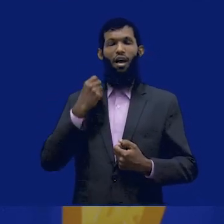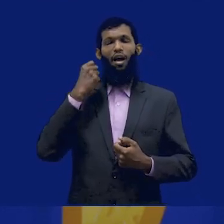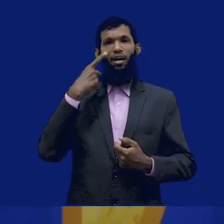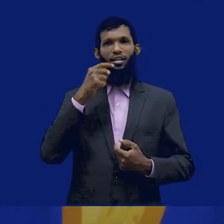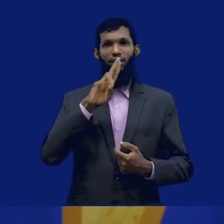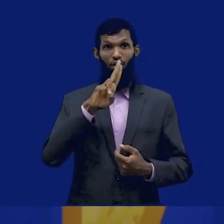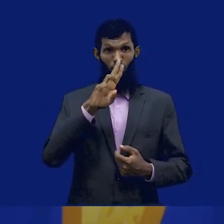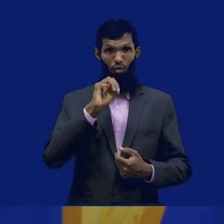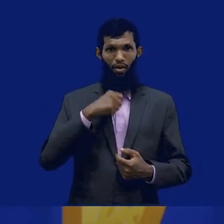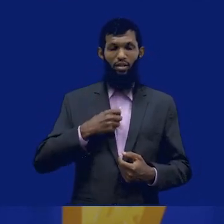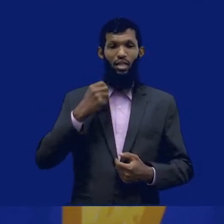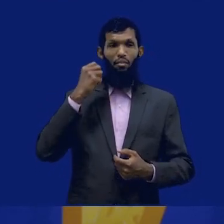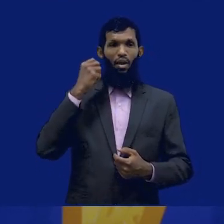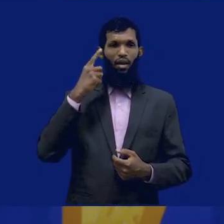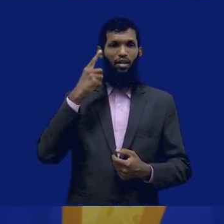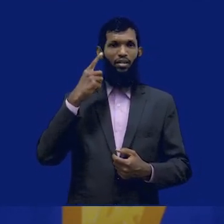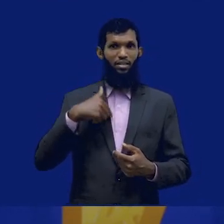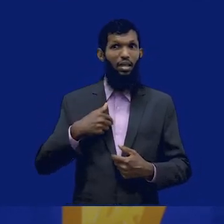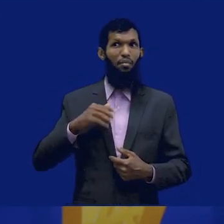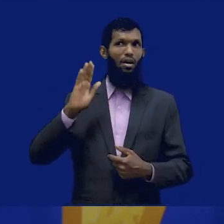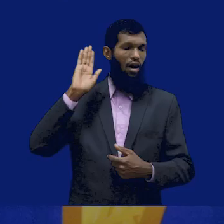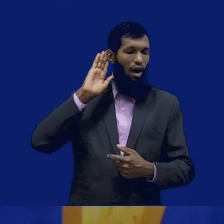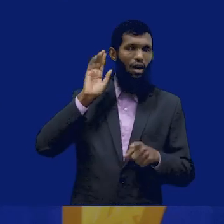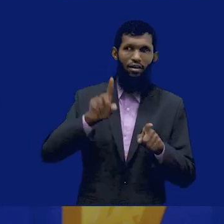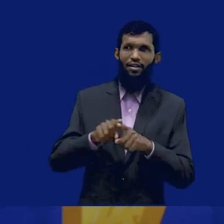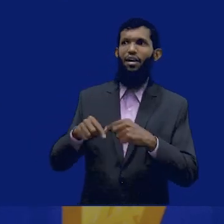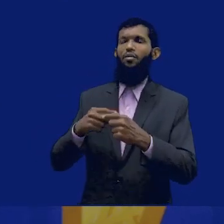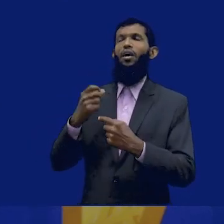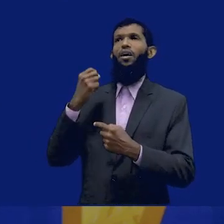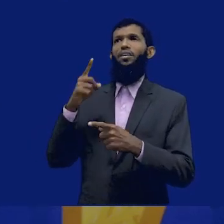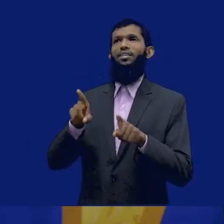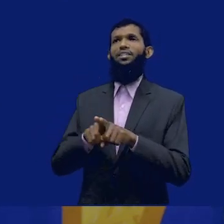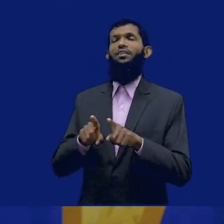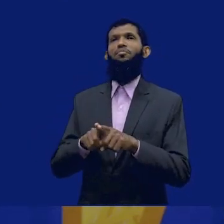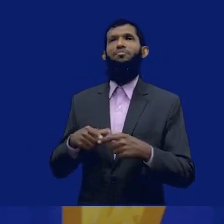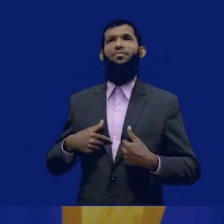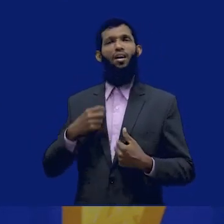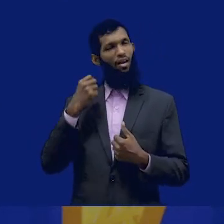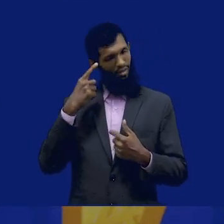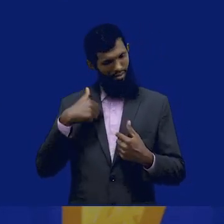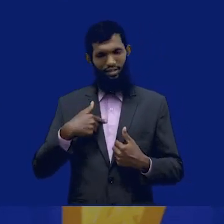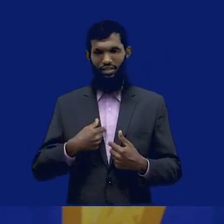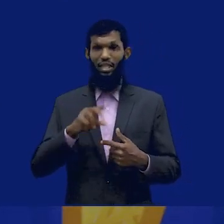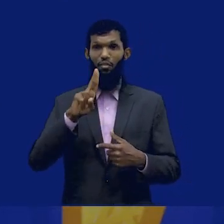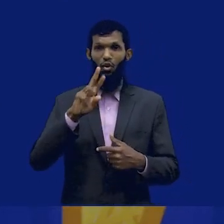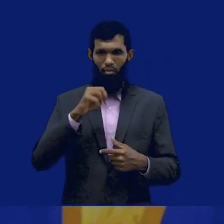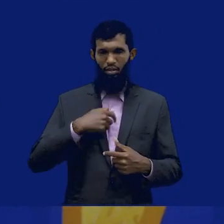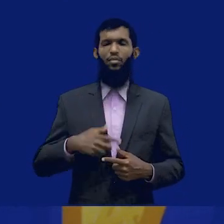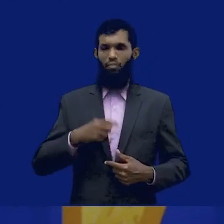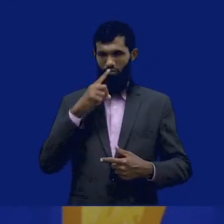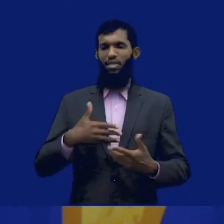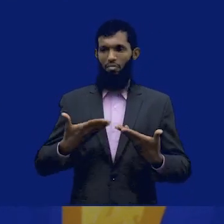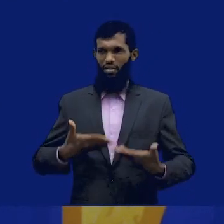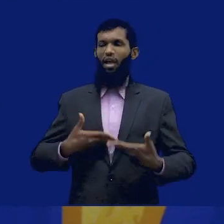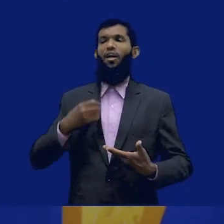once Umar radiallahu anh heard these firm words from Abu Bakr, he said